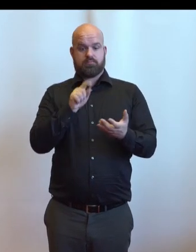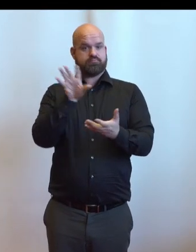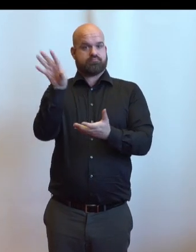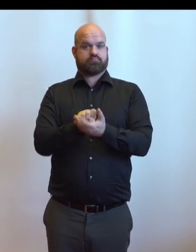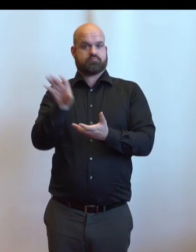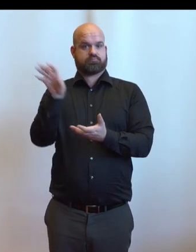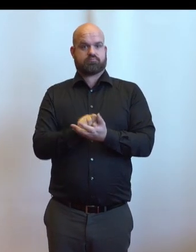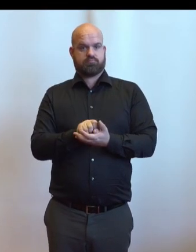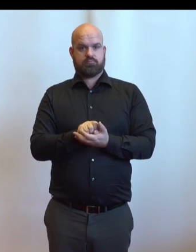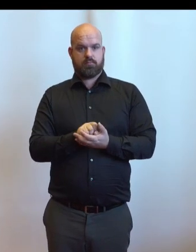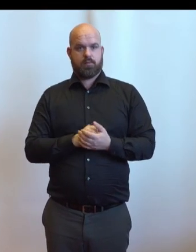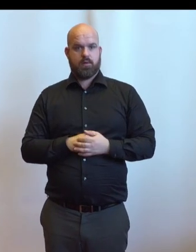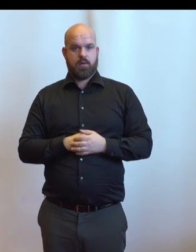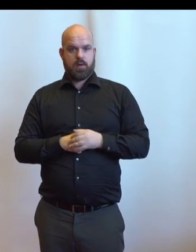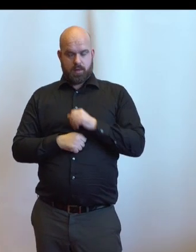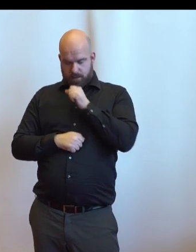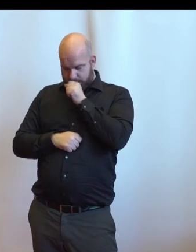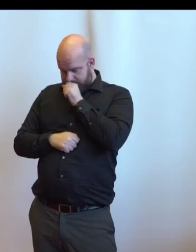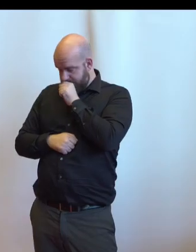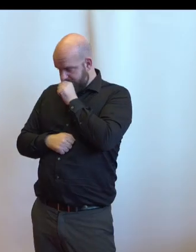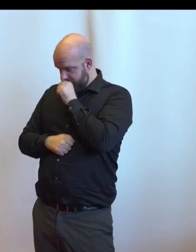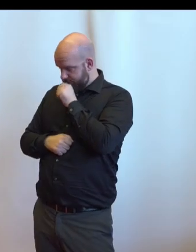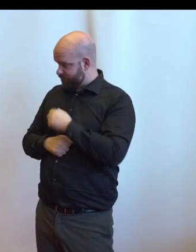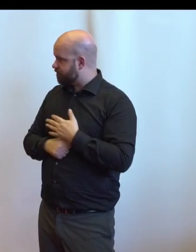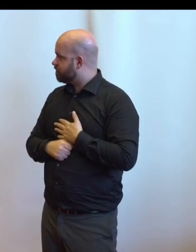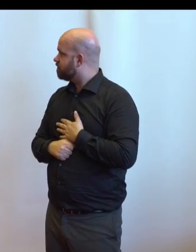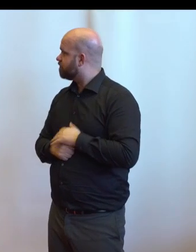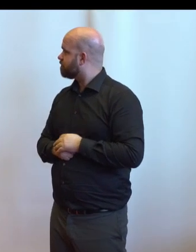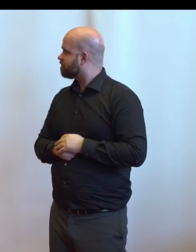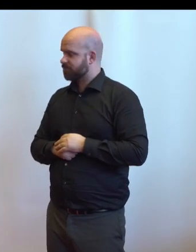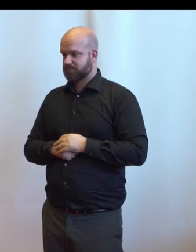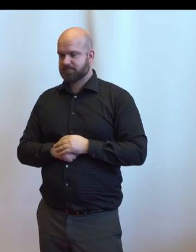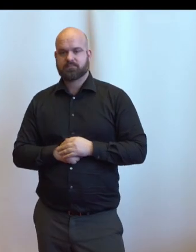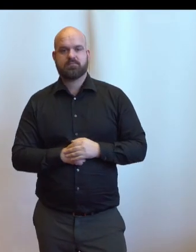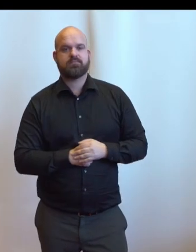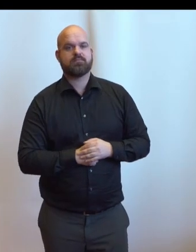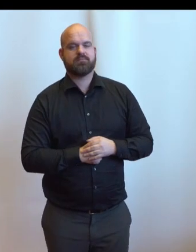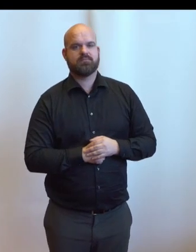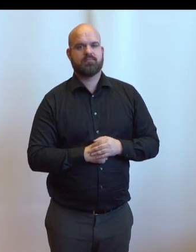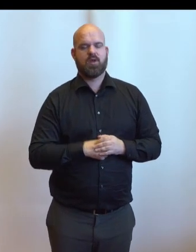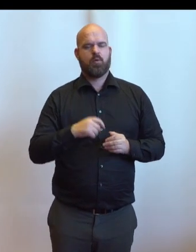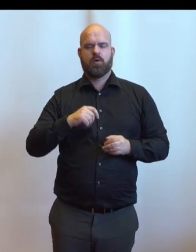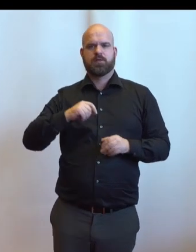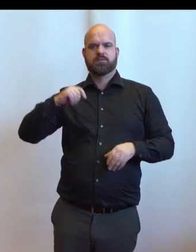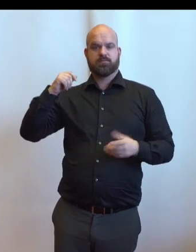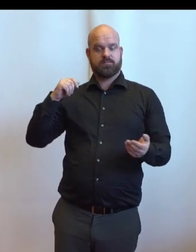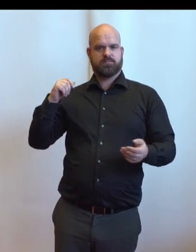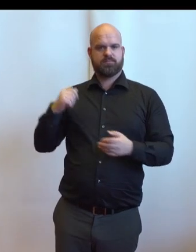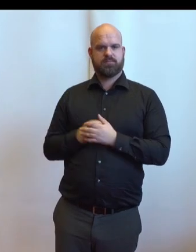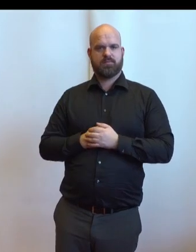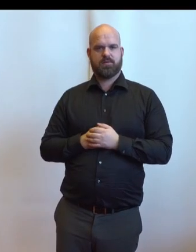strongly encourage you to use this because it's going to make your life much easier when it comes to